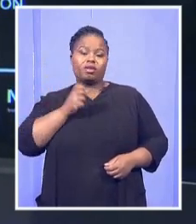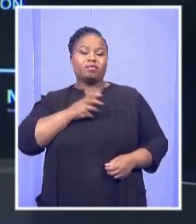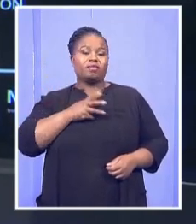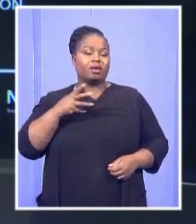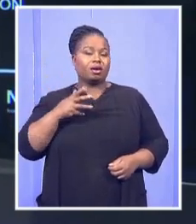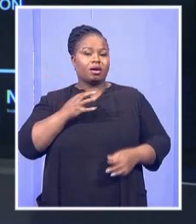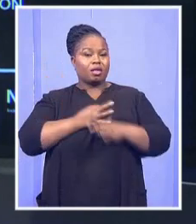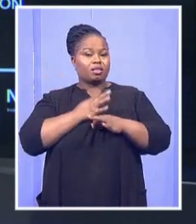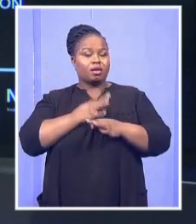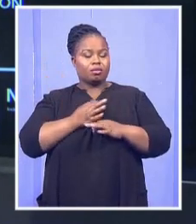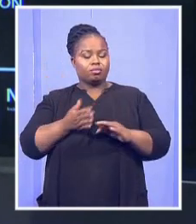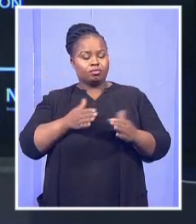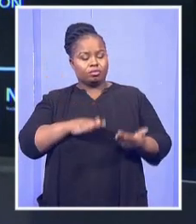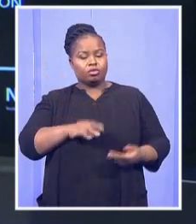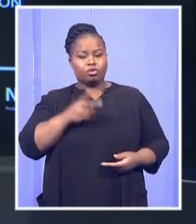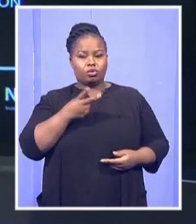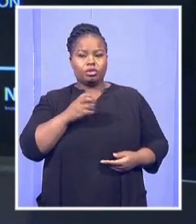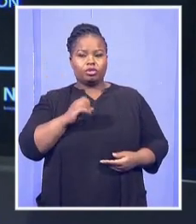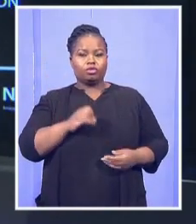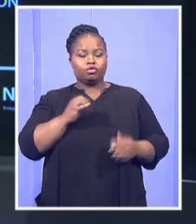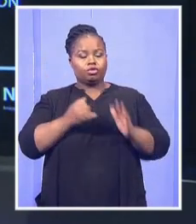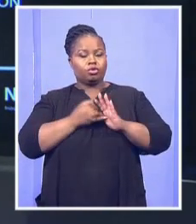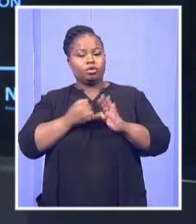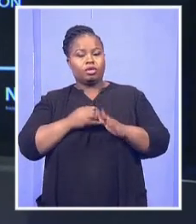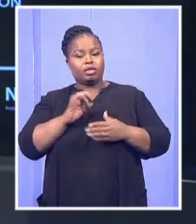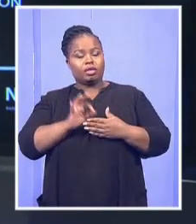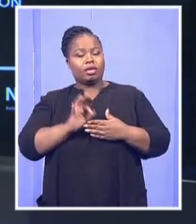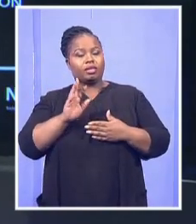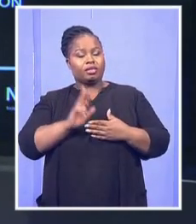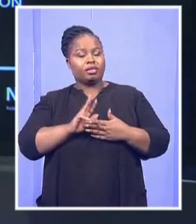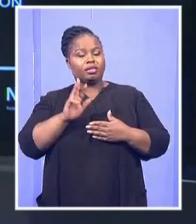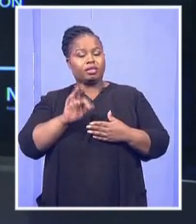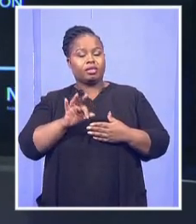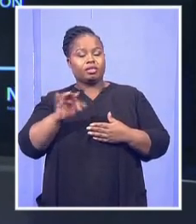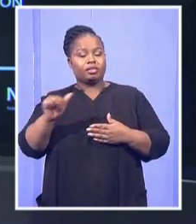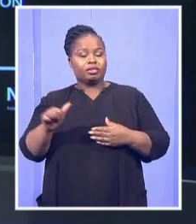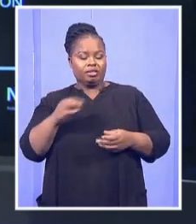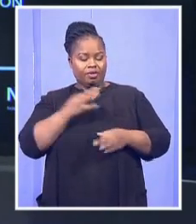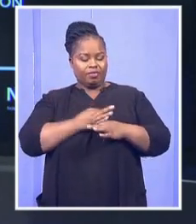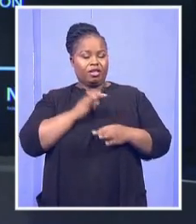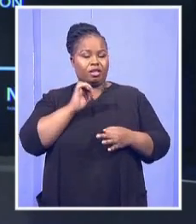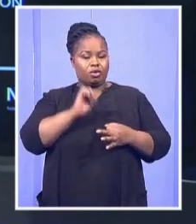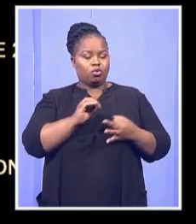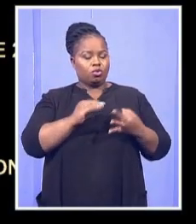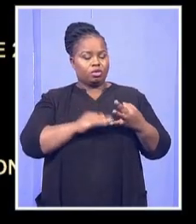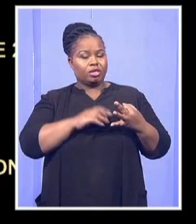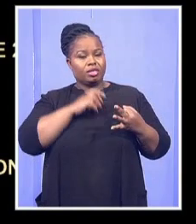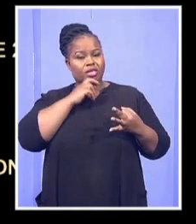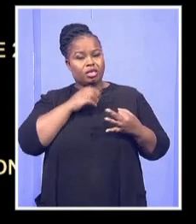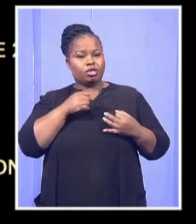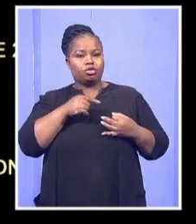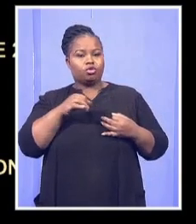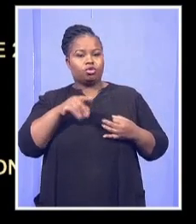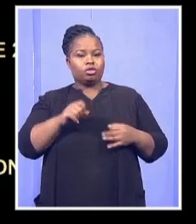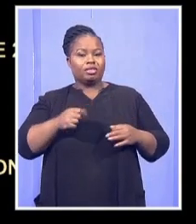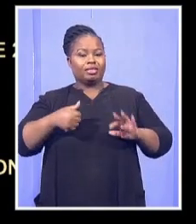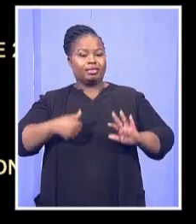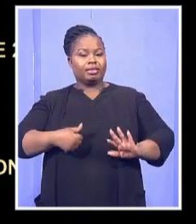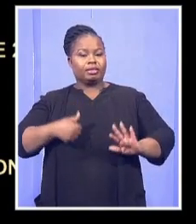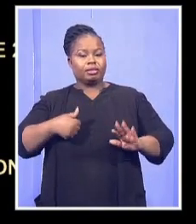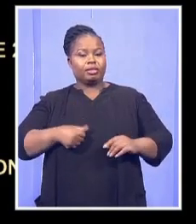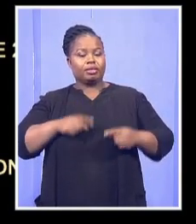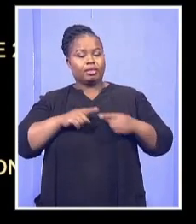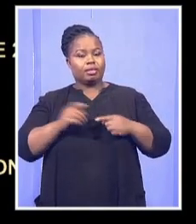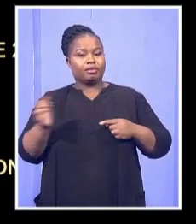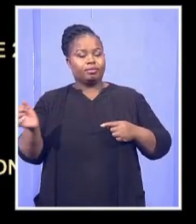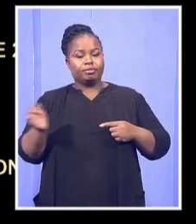the 20th of January in 1936. Her father, King George VI, then becomes king on the 11th